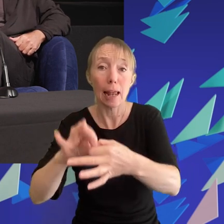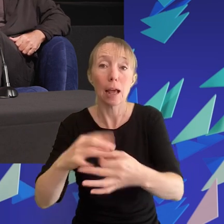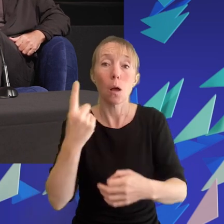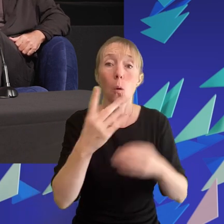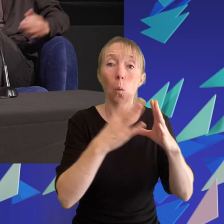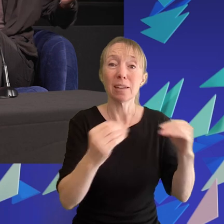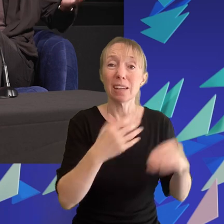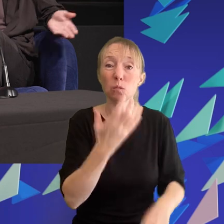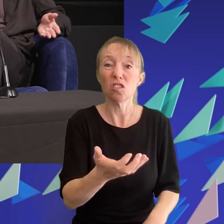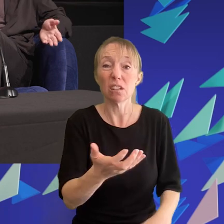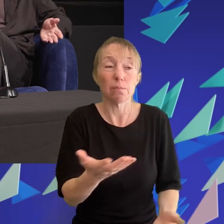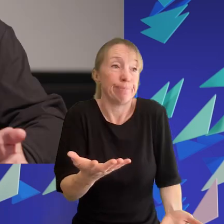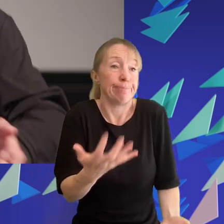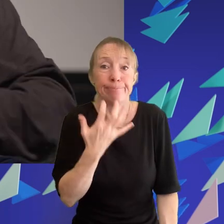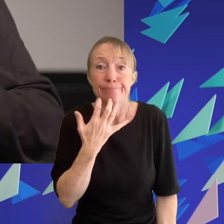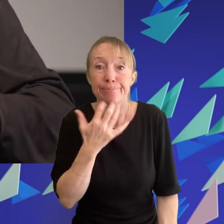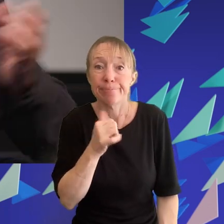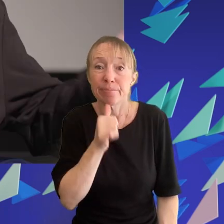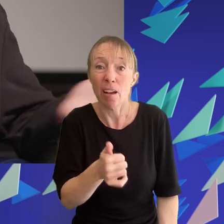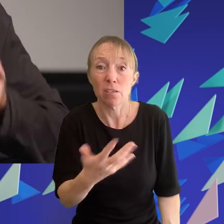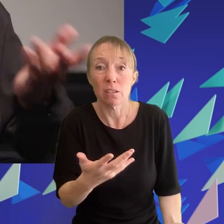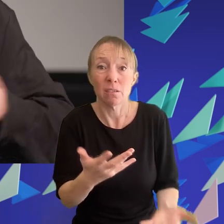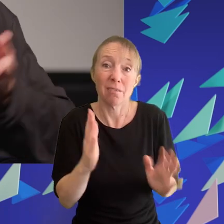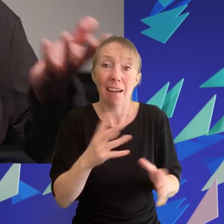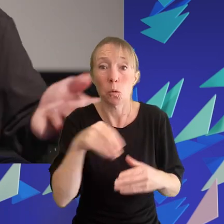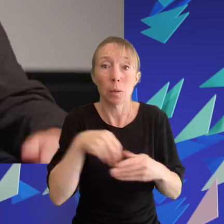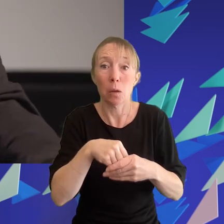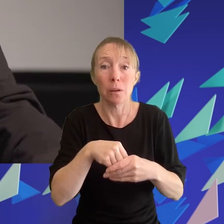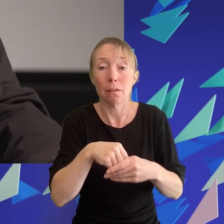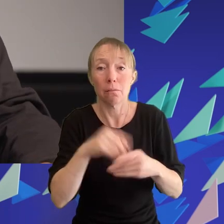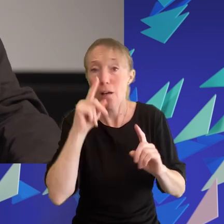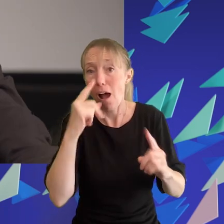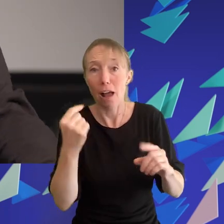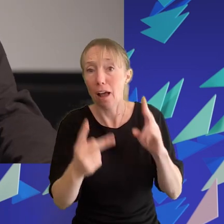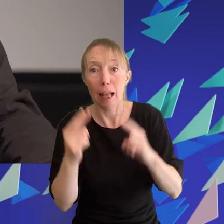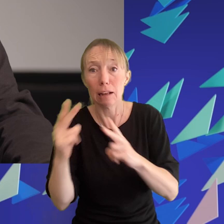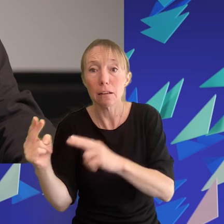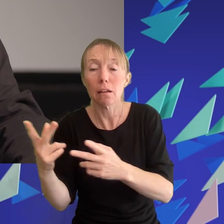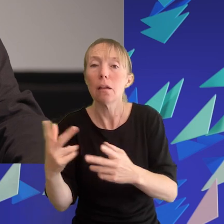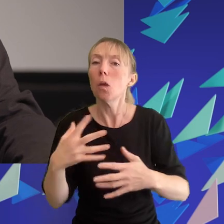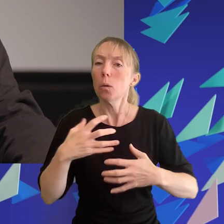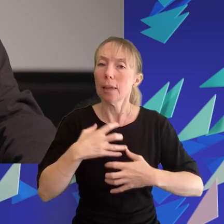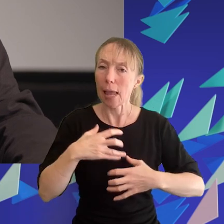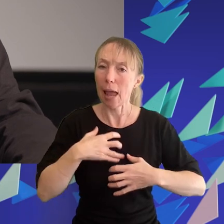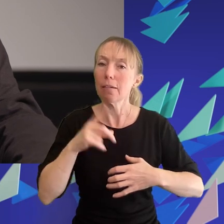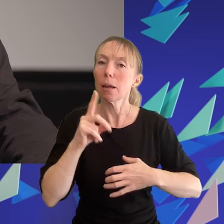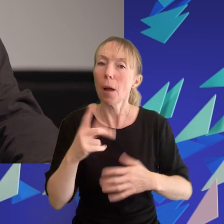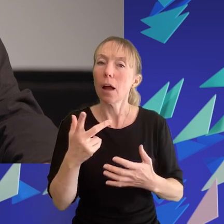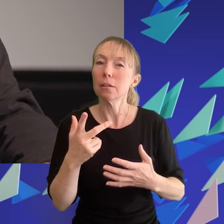scene was a piece of shit, it has to be there because I could not do nothing. So it was a scary, but that was a